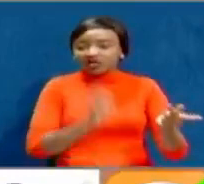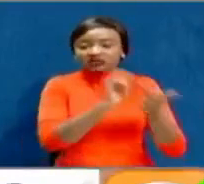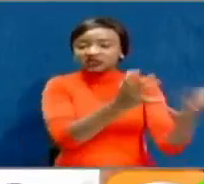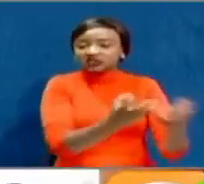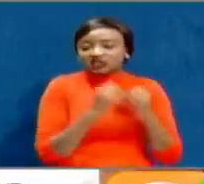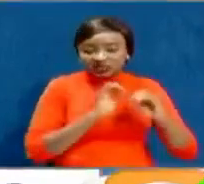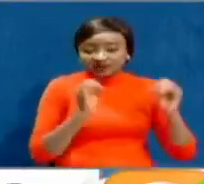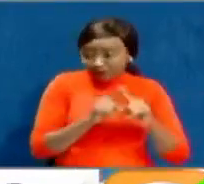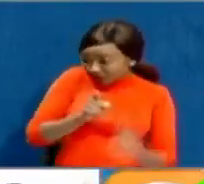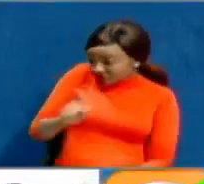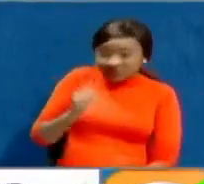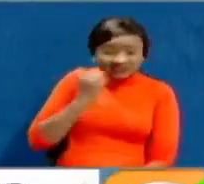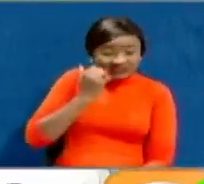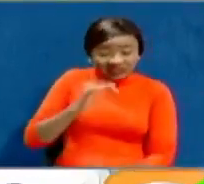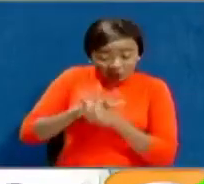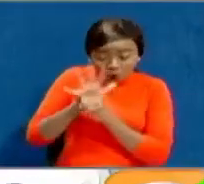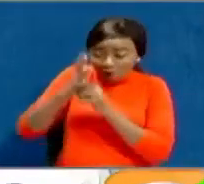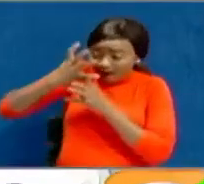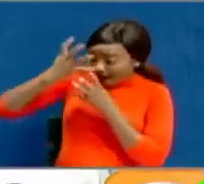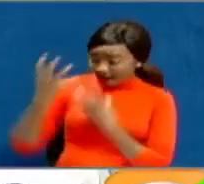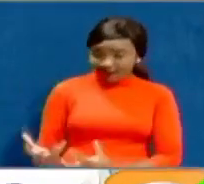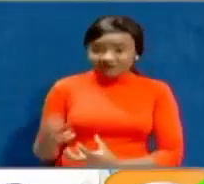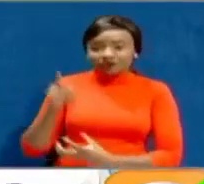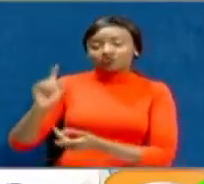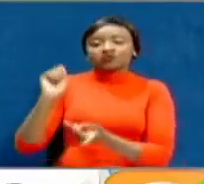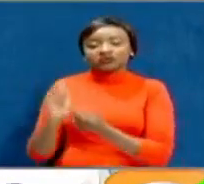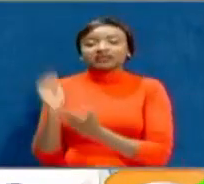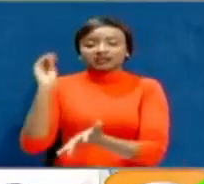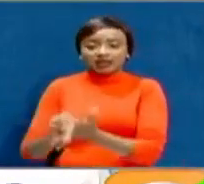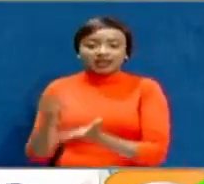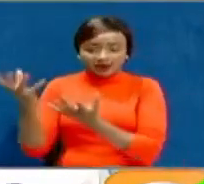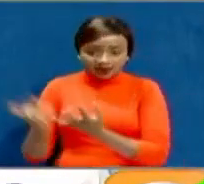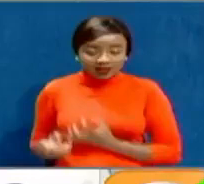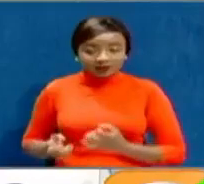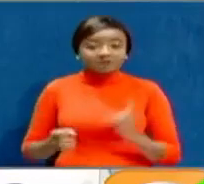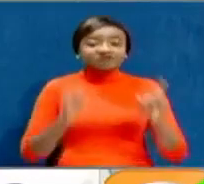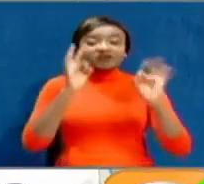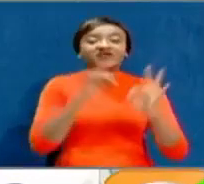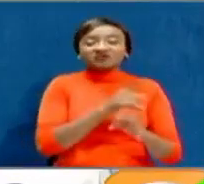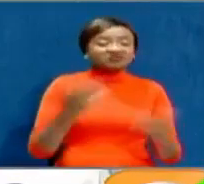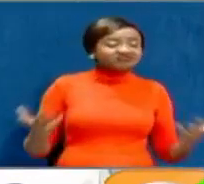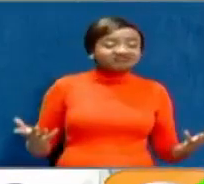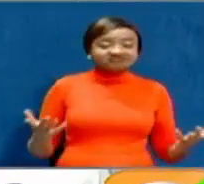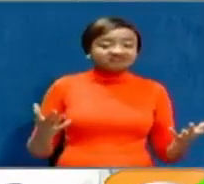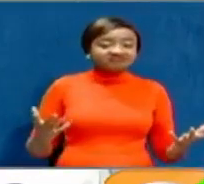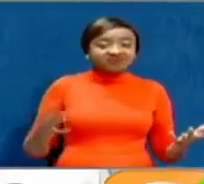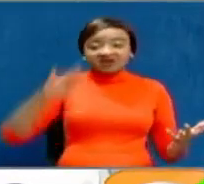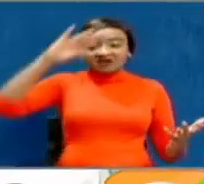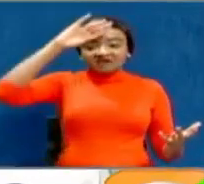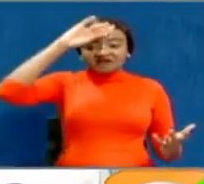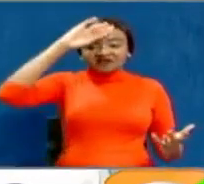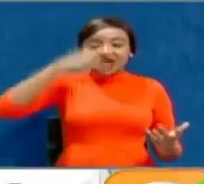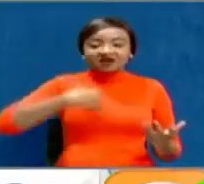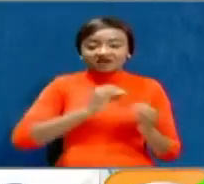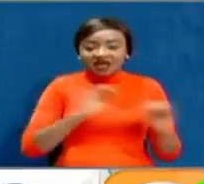critically ill patients. After your symptomatology, you don't have any fever and you're not using any